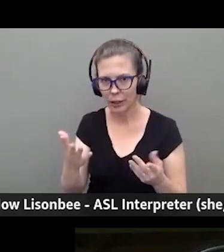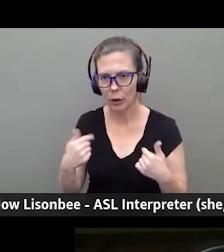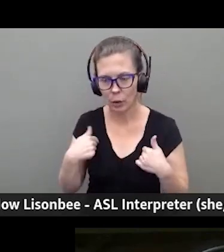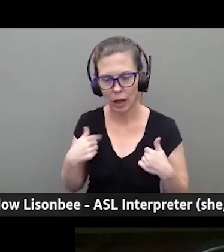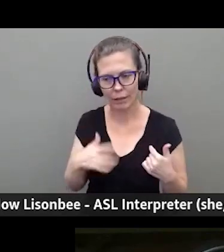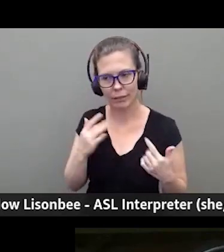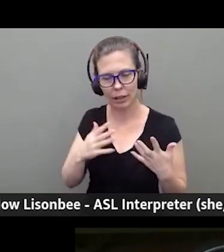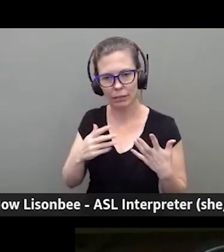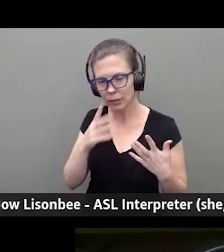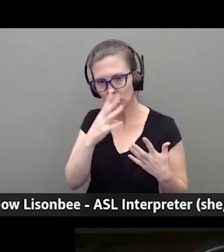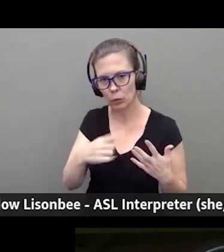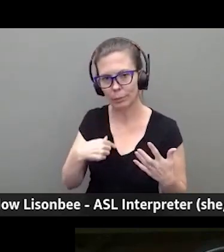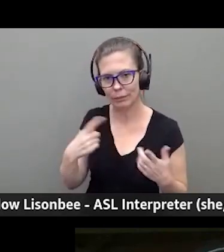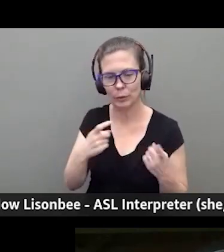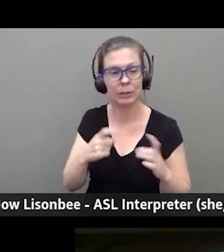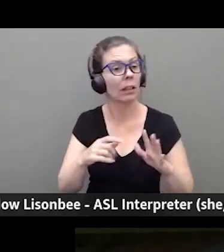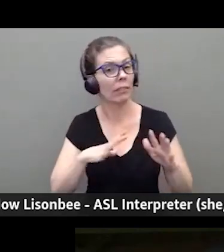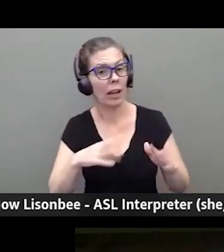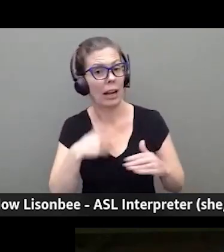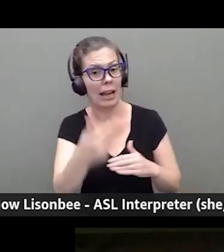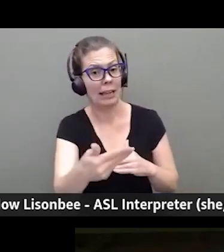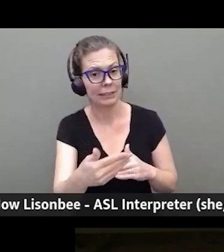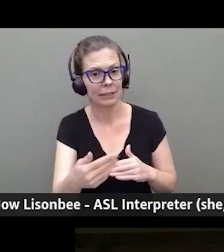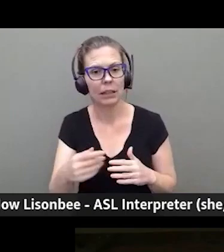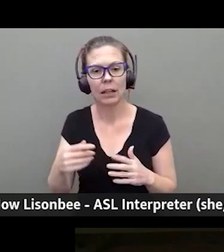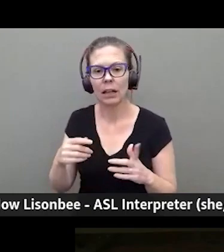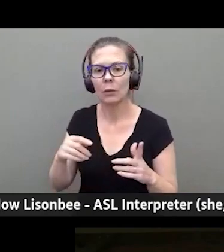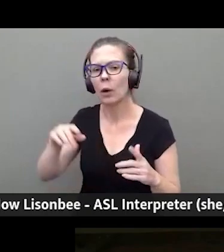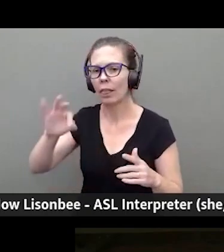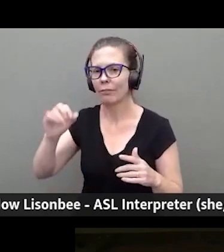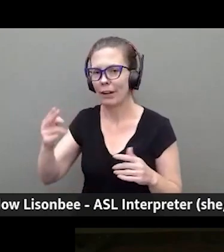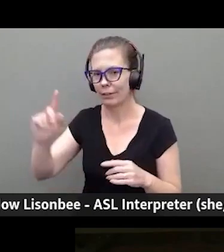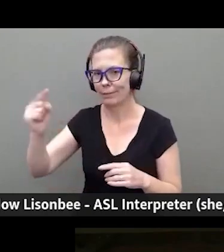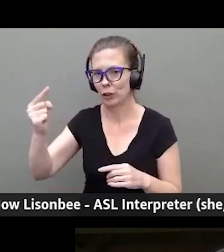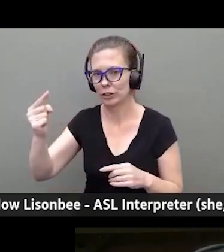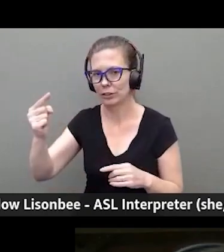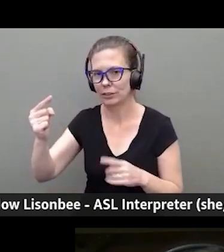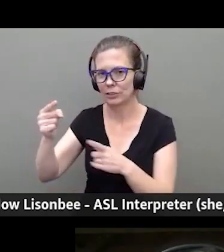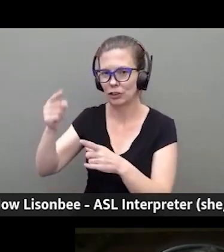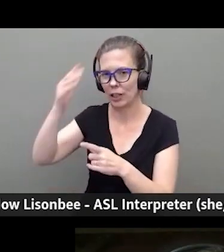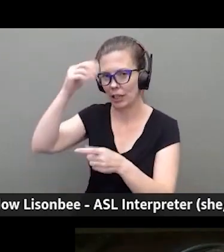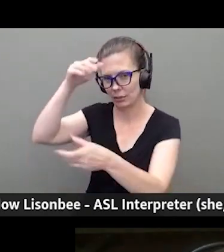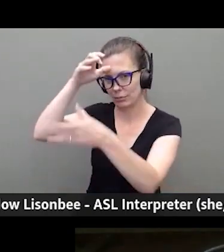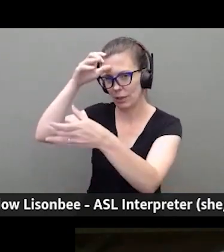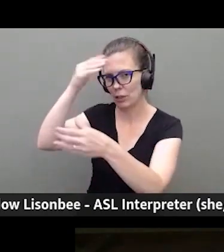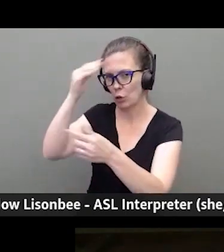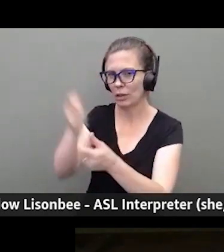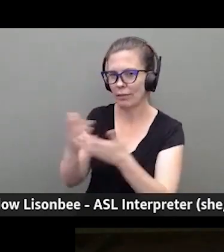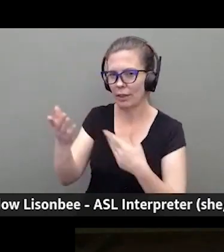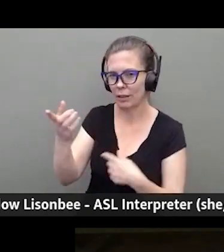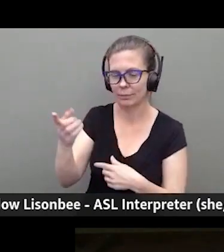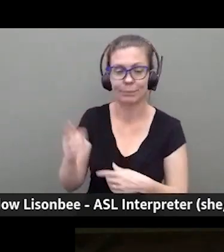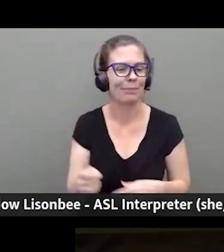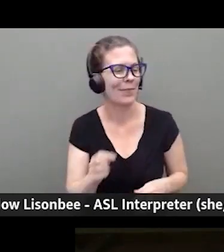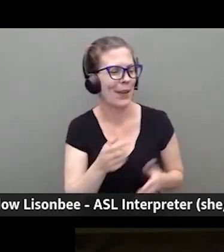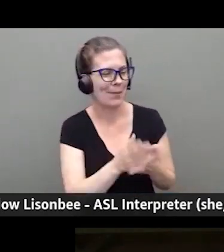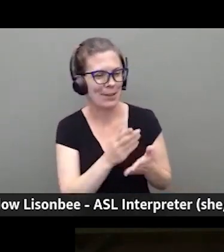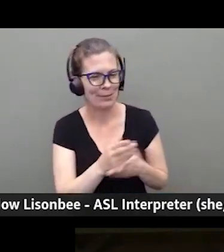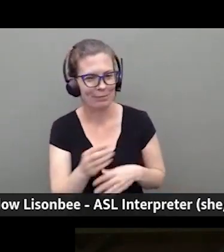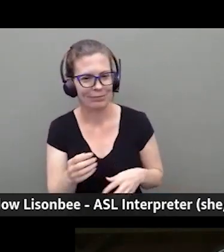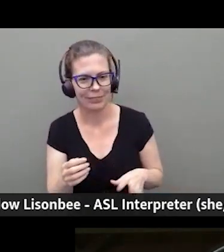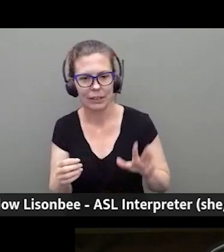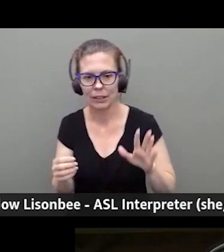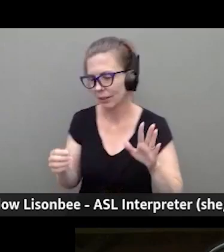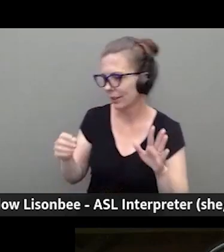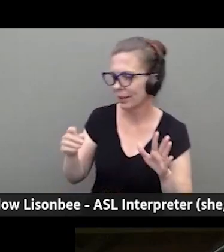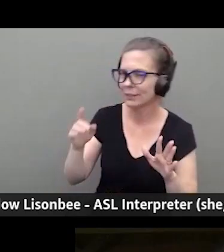So, oh, okay. Well, I'll throw some to you next. No, ask the next one to Farah, not to me. Farah knows all of them. All right.